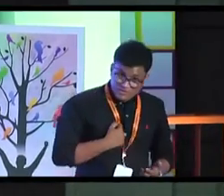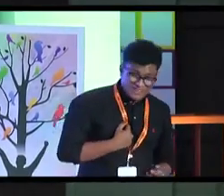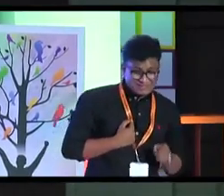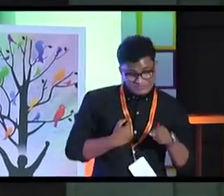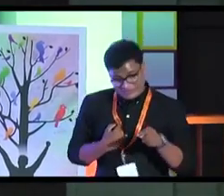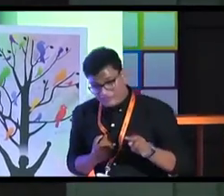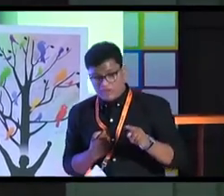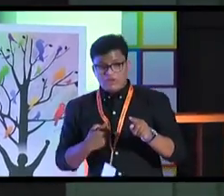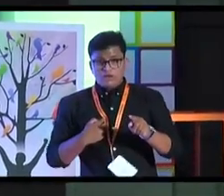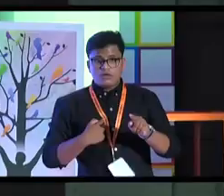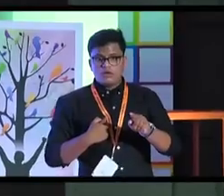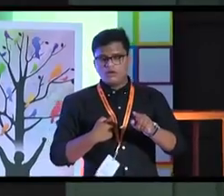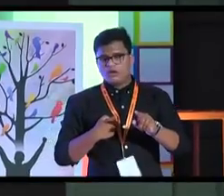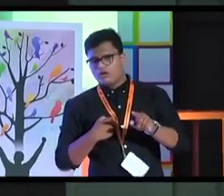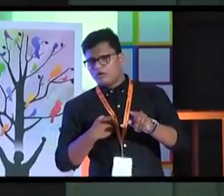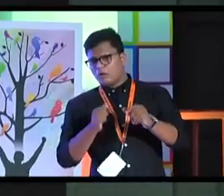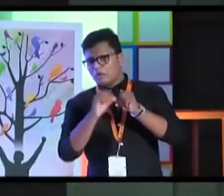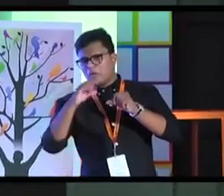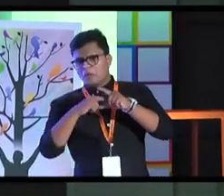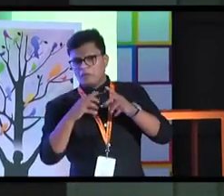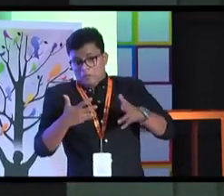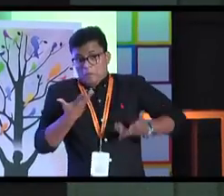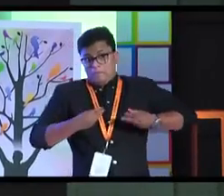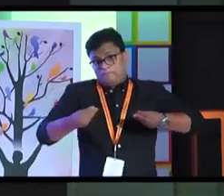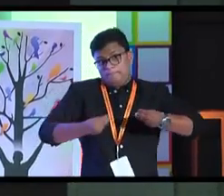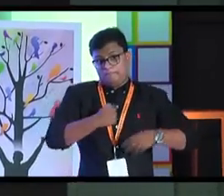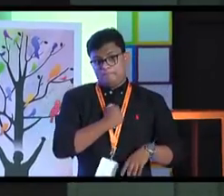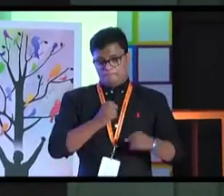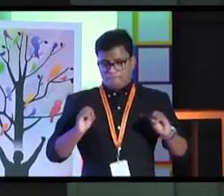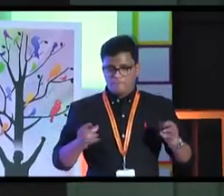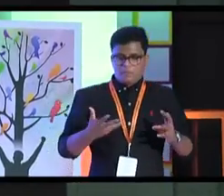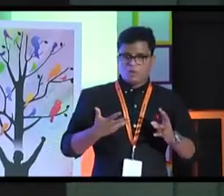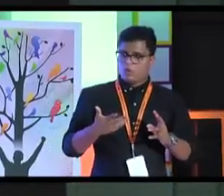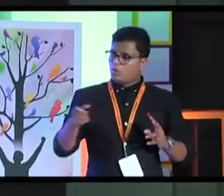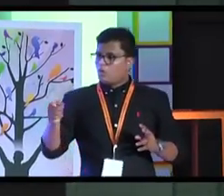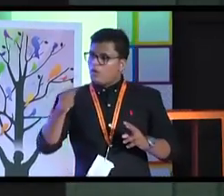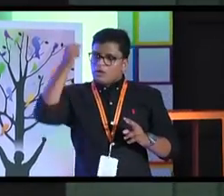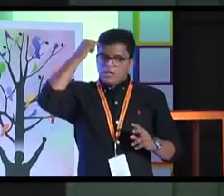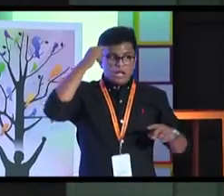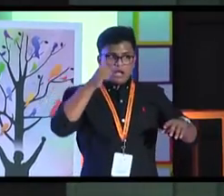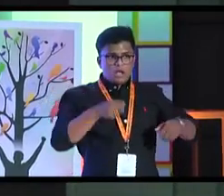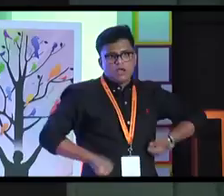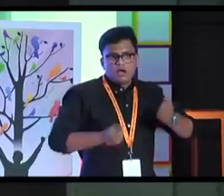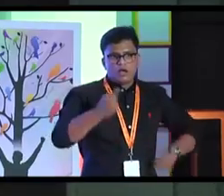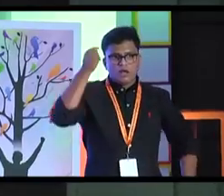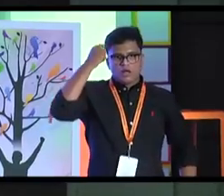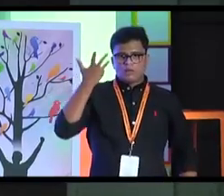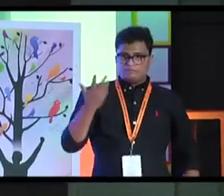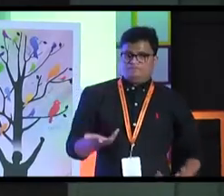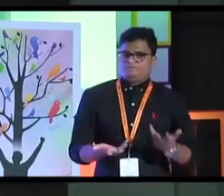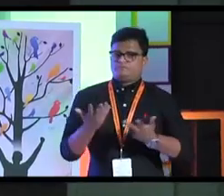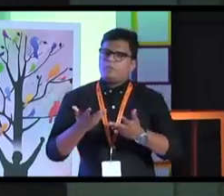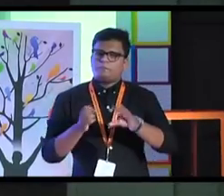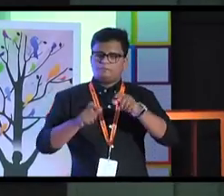create accessible offices. I do not know how many of corporate leaders sitting here can say that 100% of